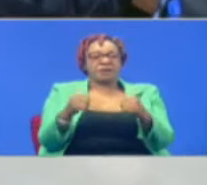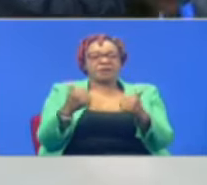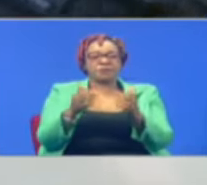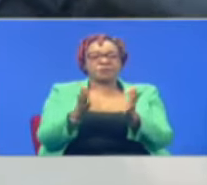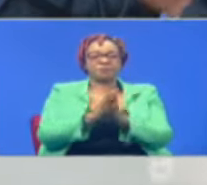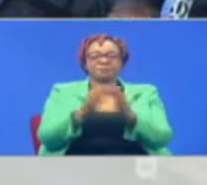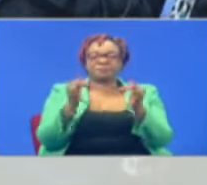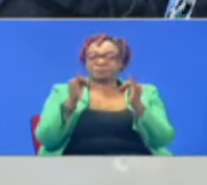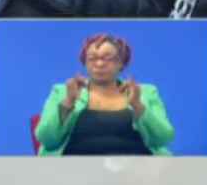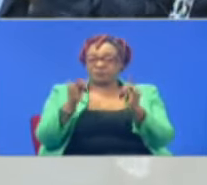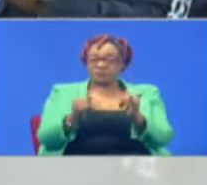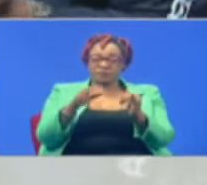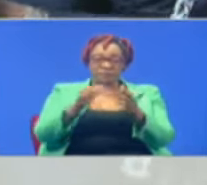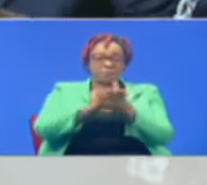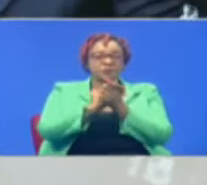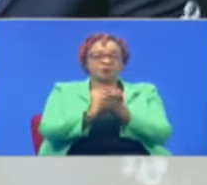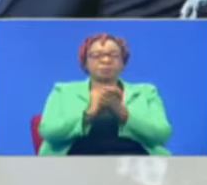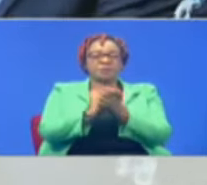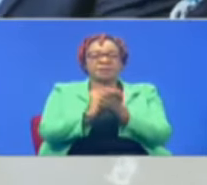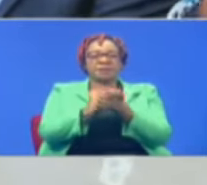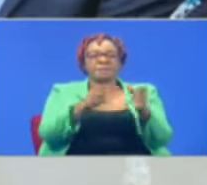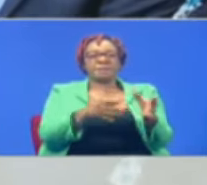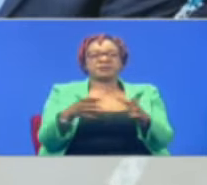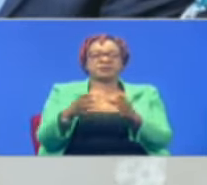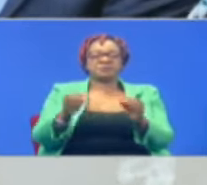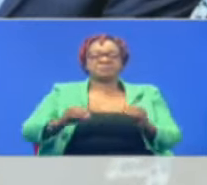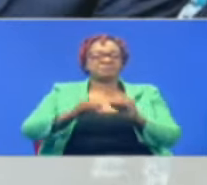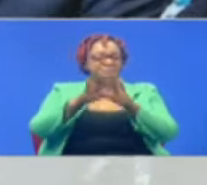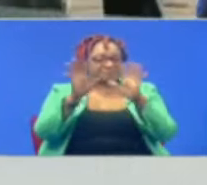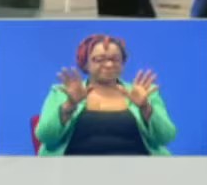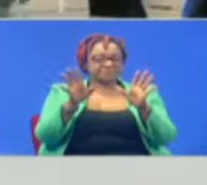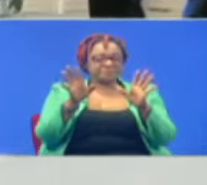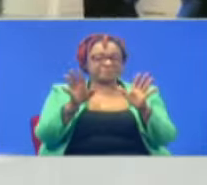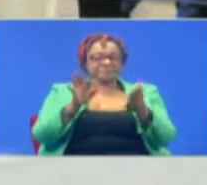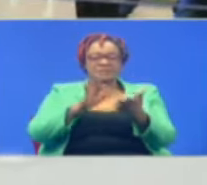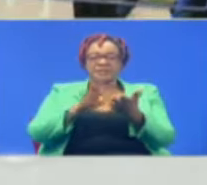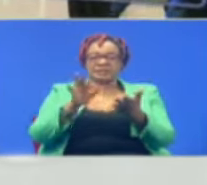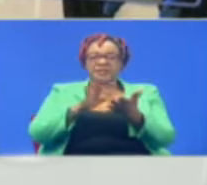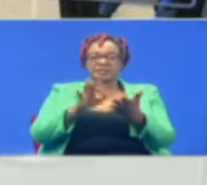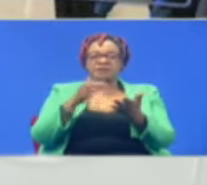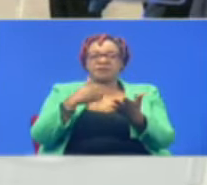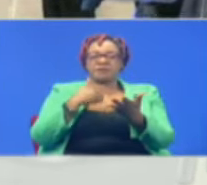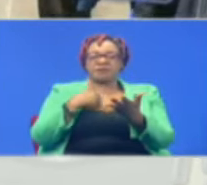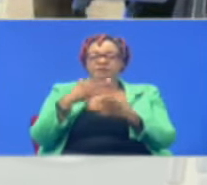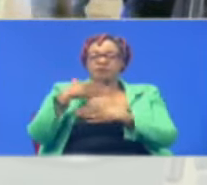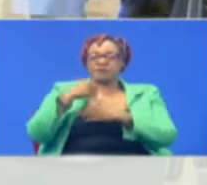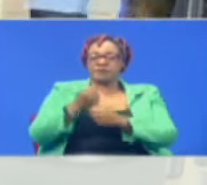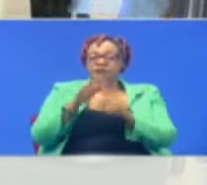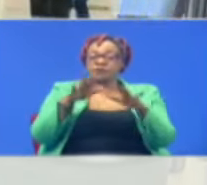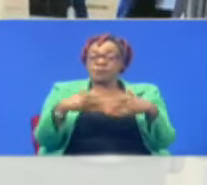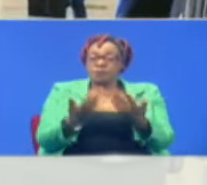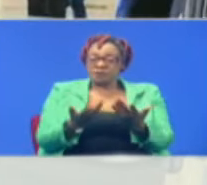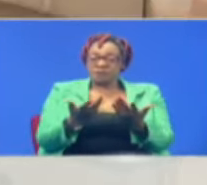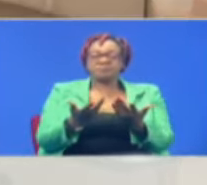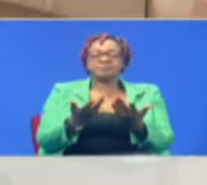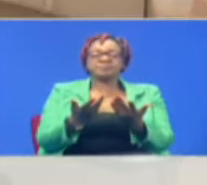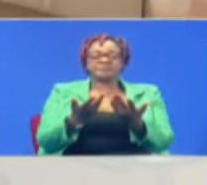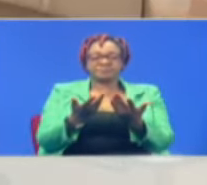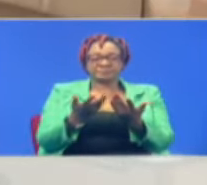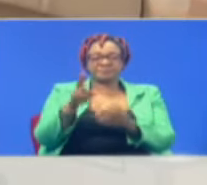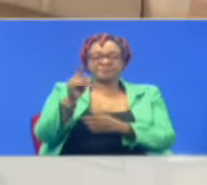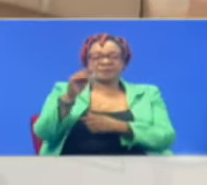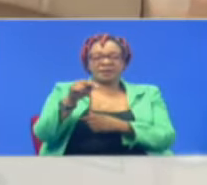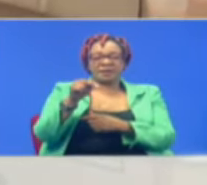edict from the Jubilee Party, it is clear where the BBI Secretariat gets its confidence from. Kennedy